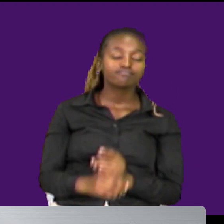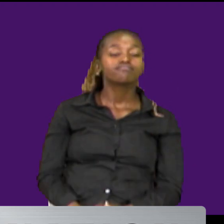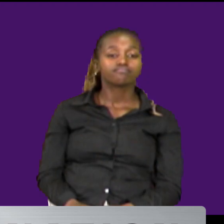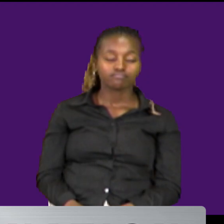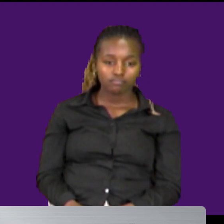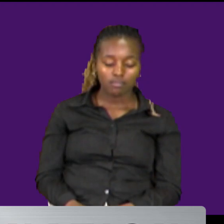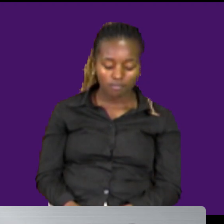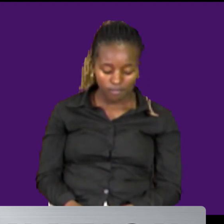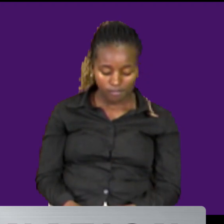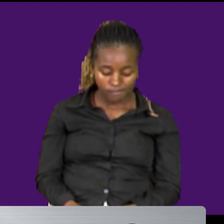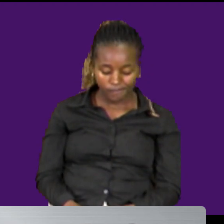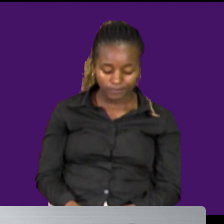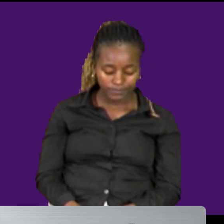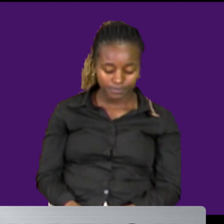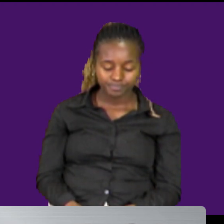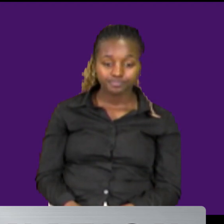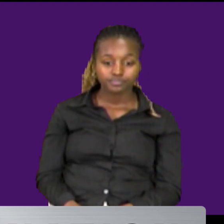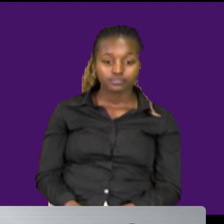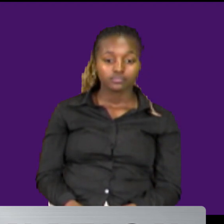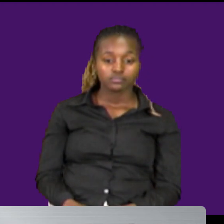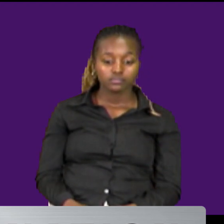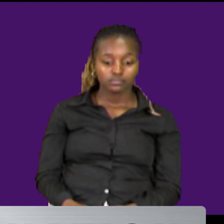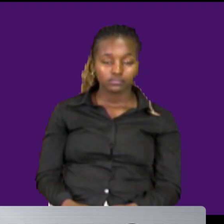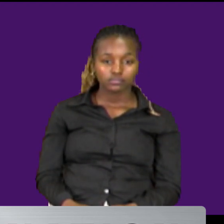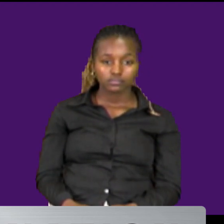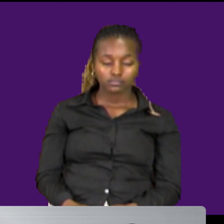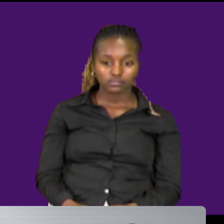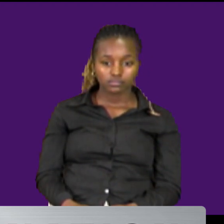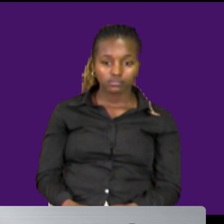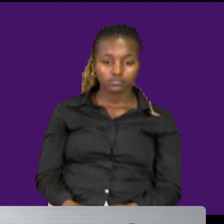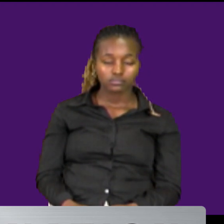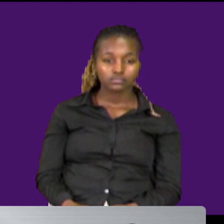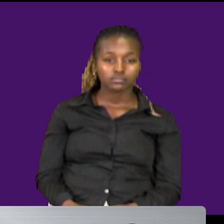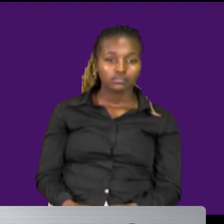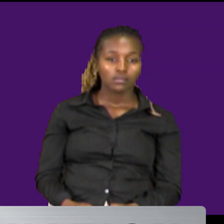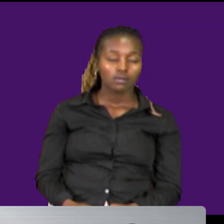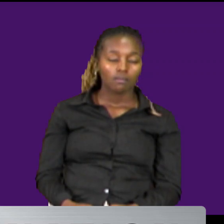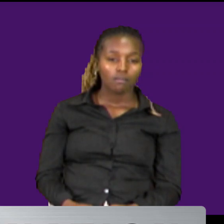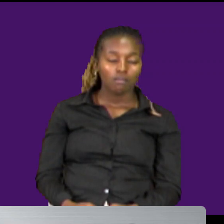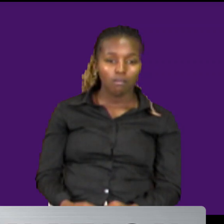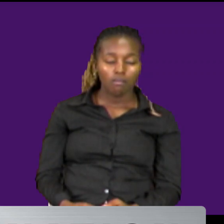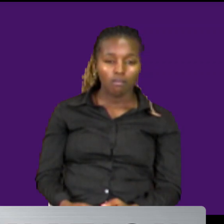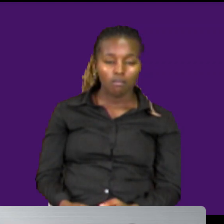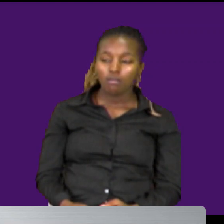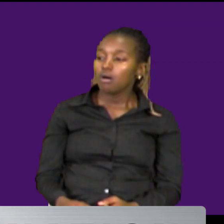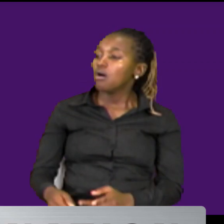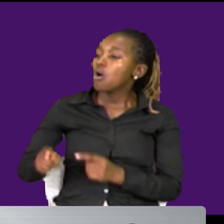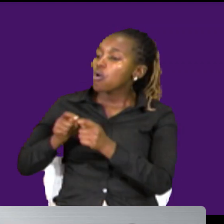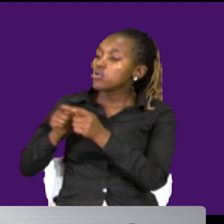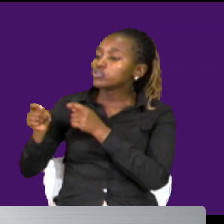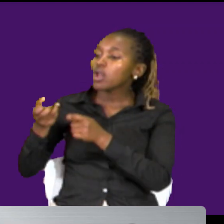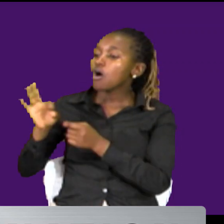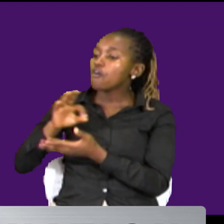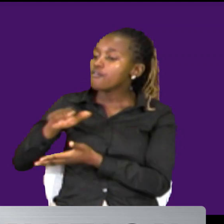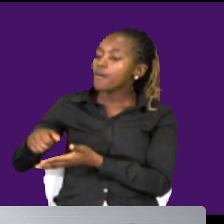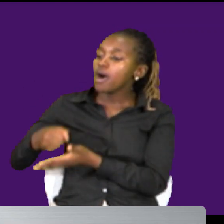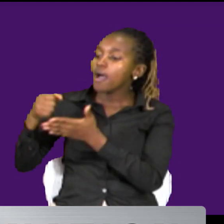Okay. yeah. Now, where did the controller of budget have an issue with?